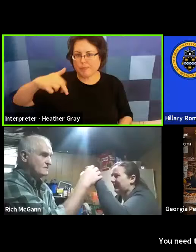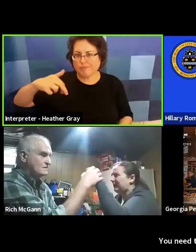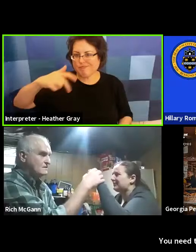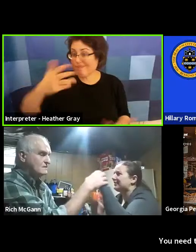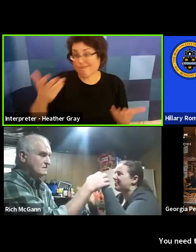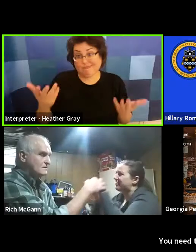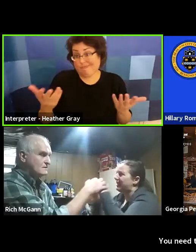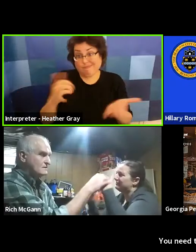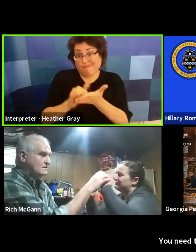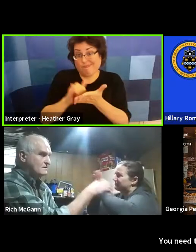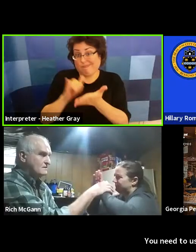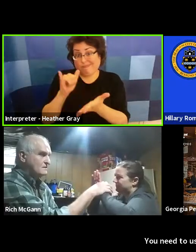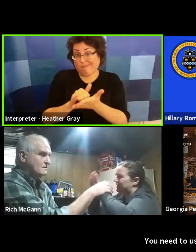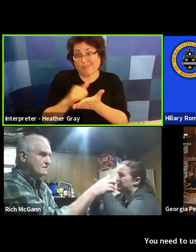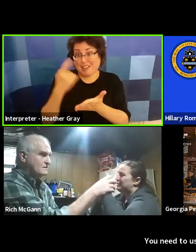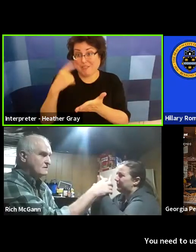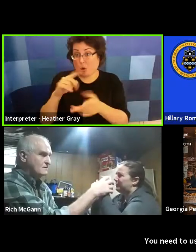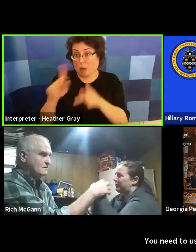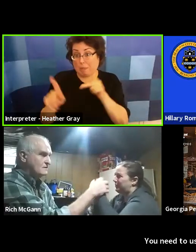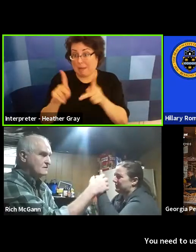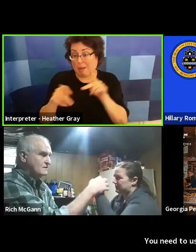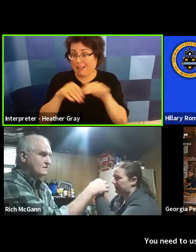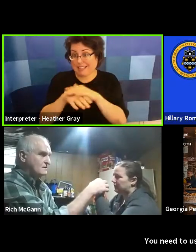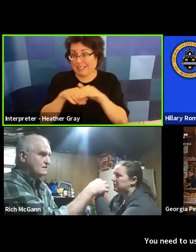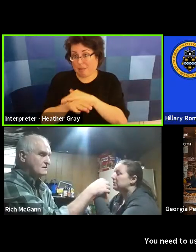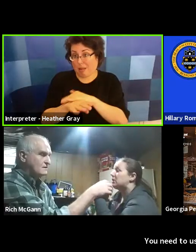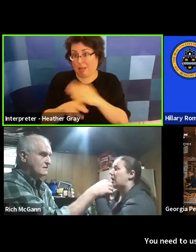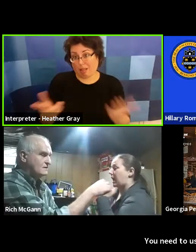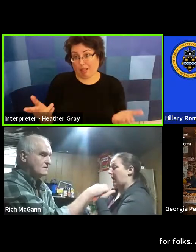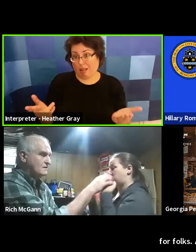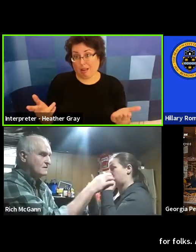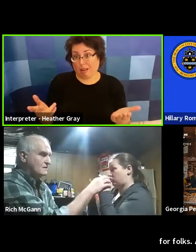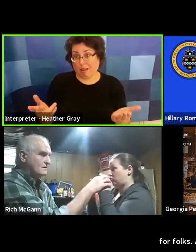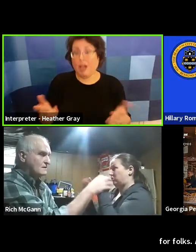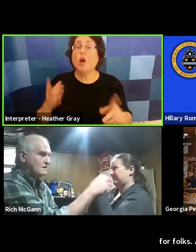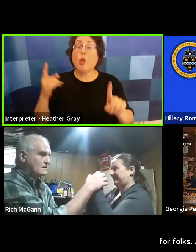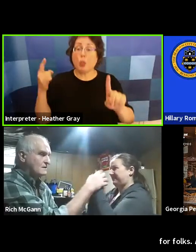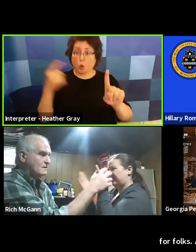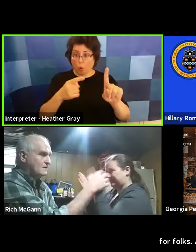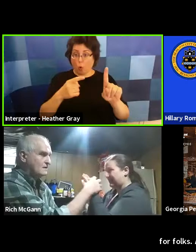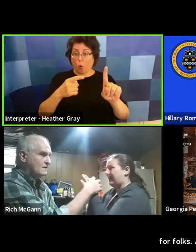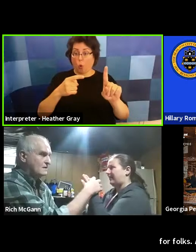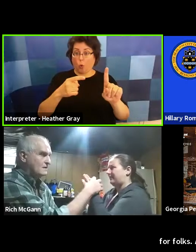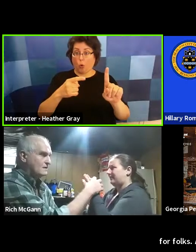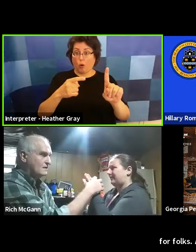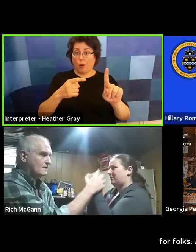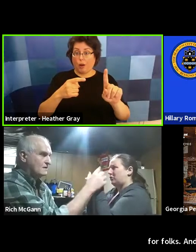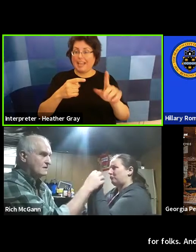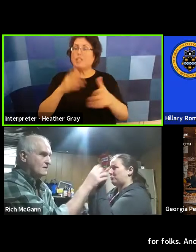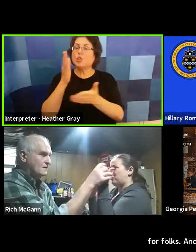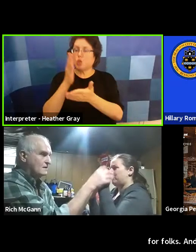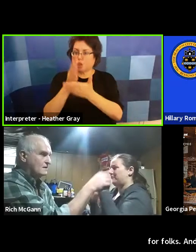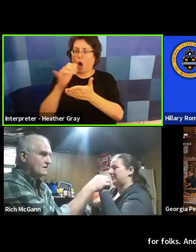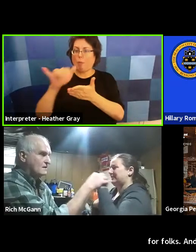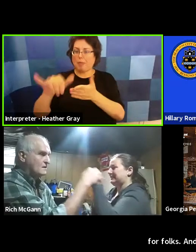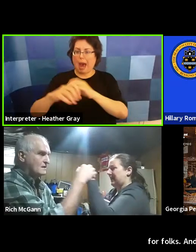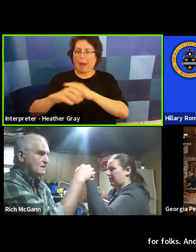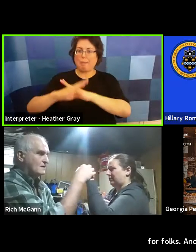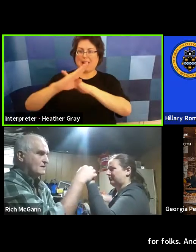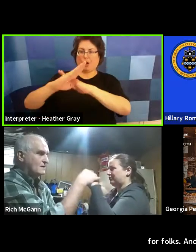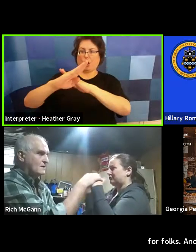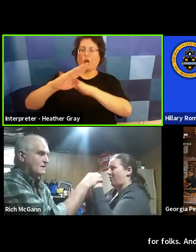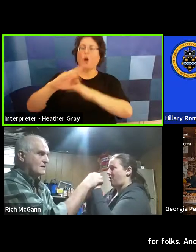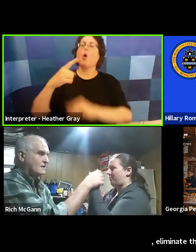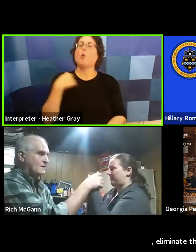for folks. And the goal of this station is to, you know, eliminate that barrier and make it accessible for all